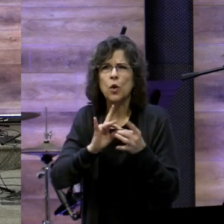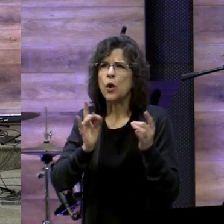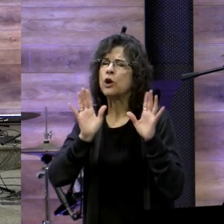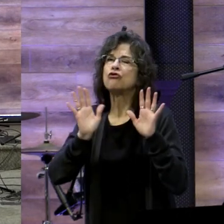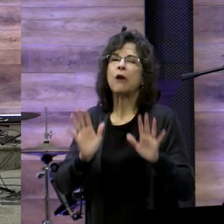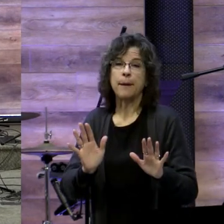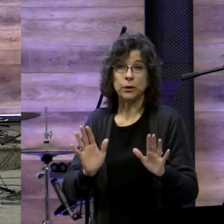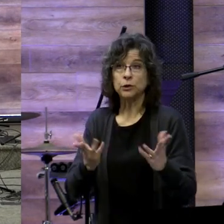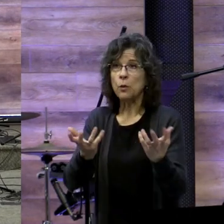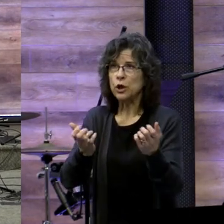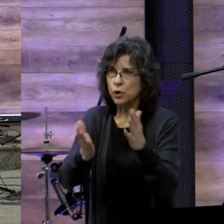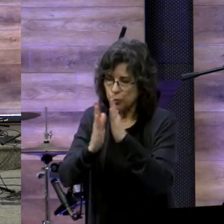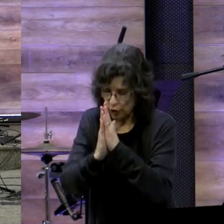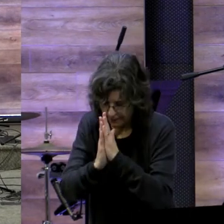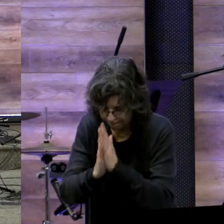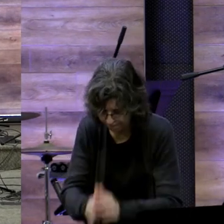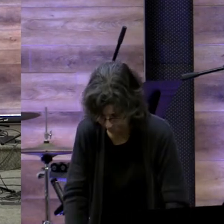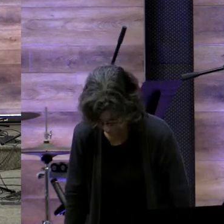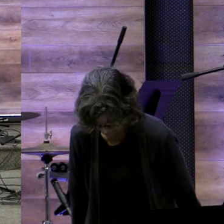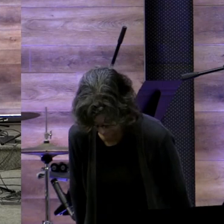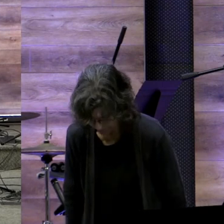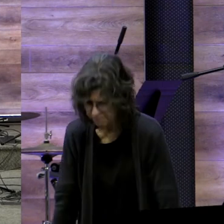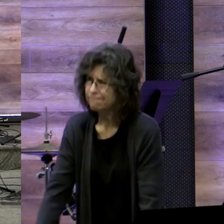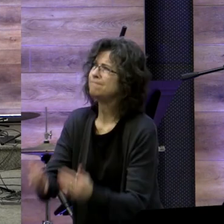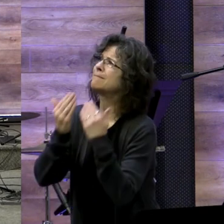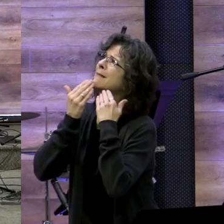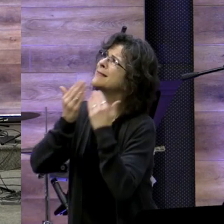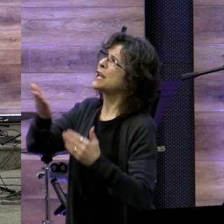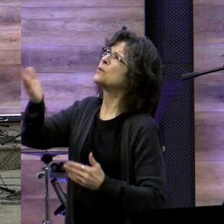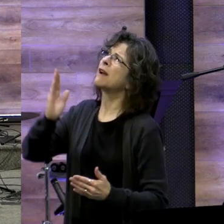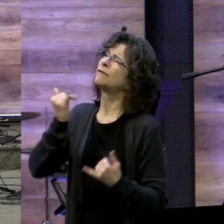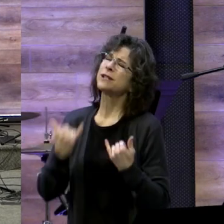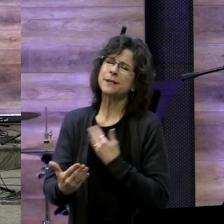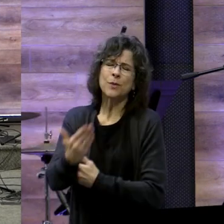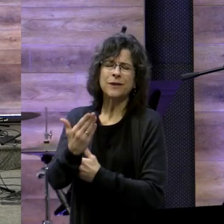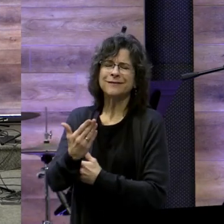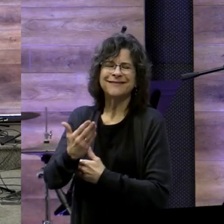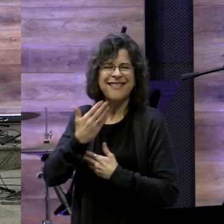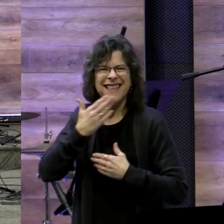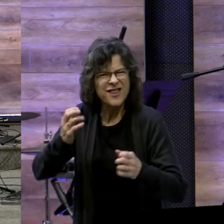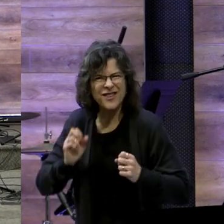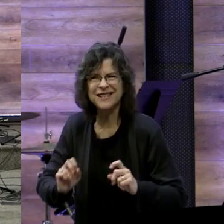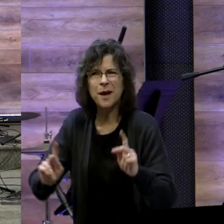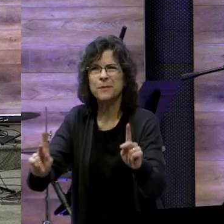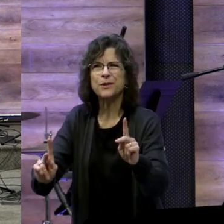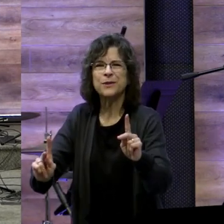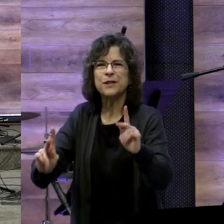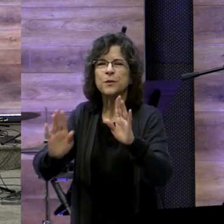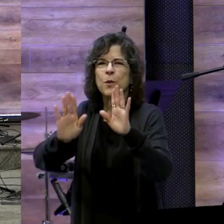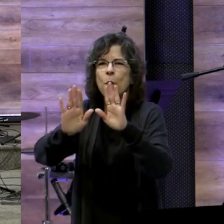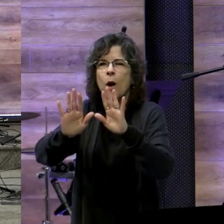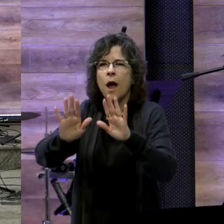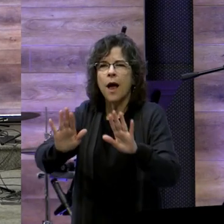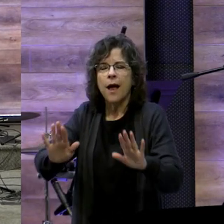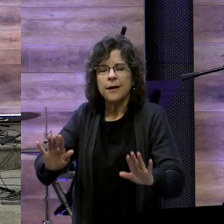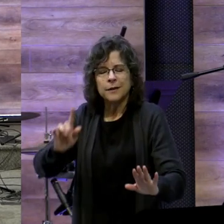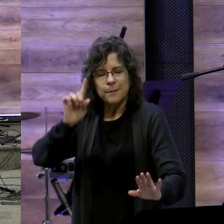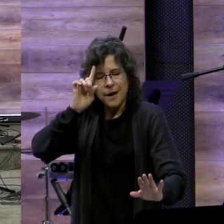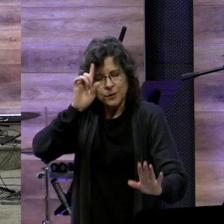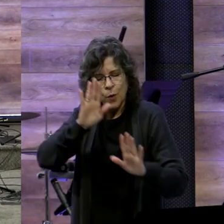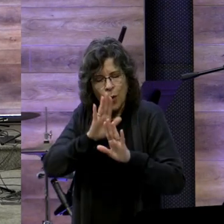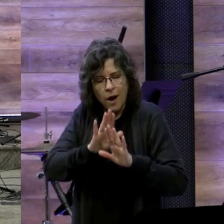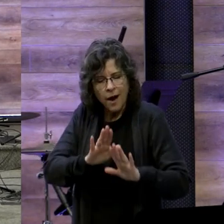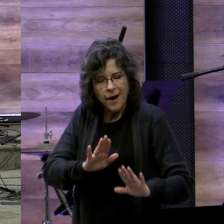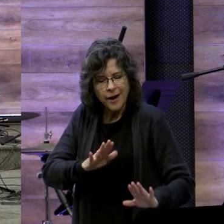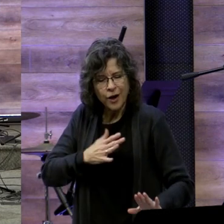pray with me? God, thank you for this morning. Thank you for the opportunity that we have right now to quiet our minds, to quiet our